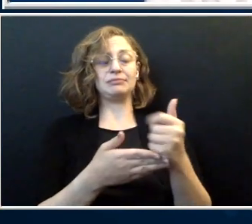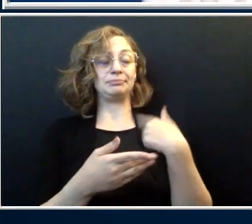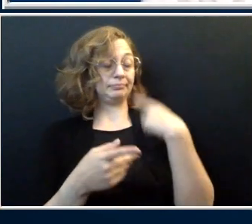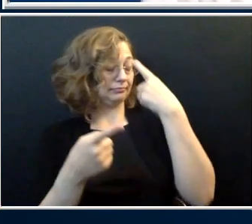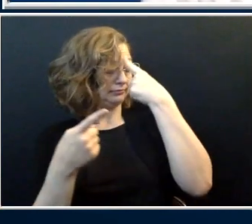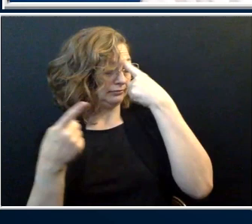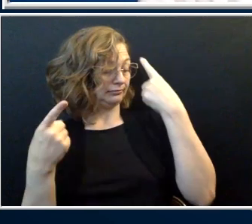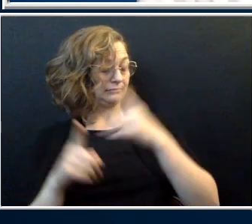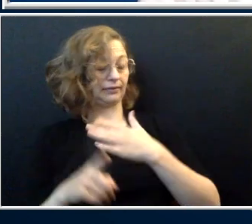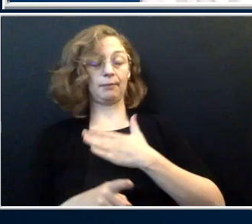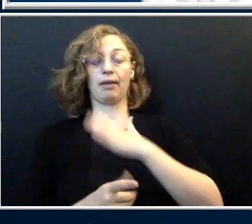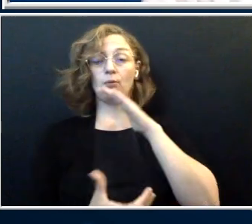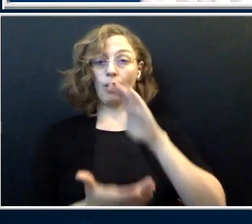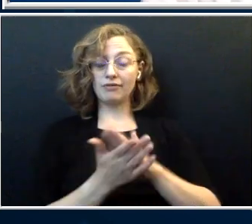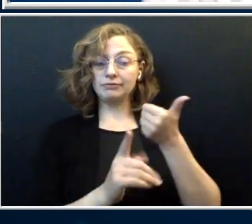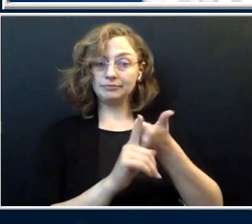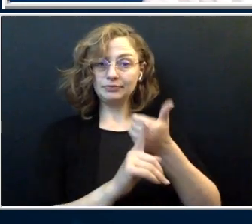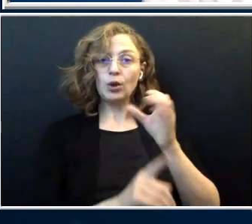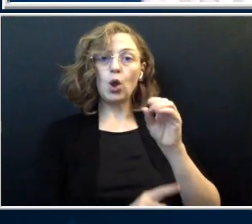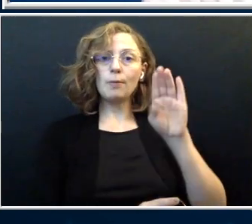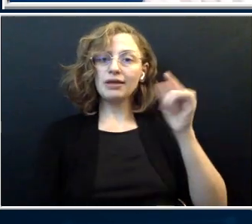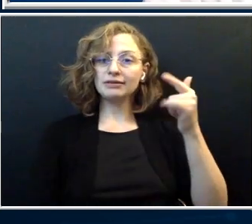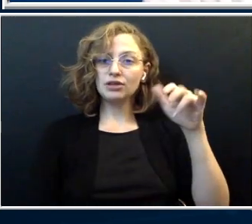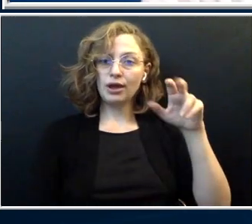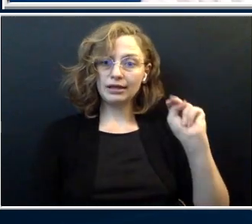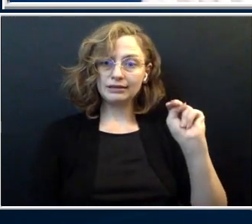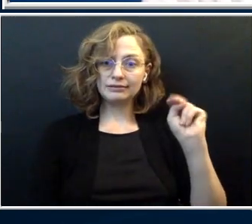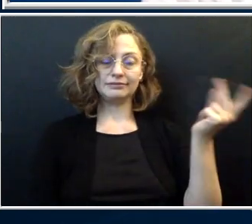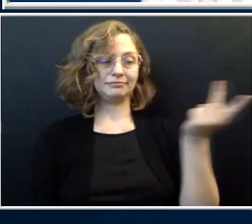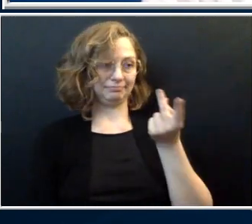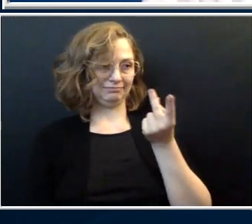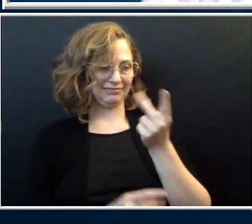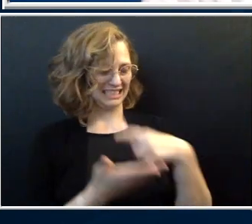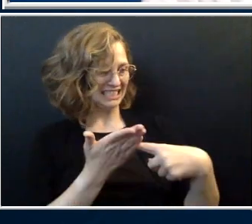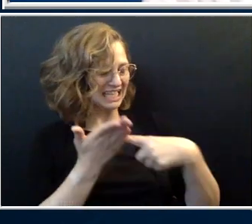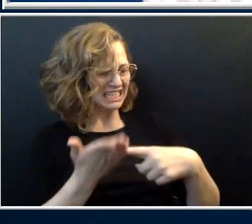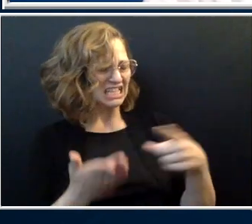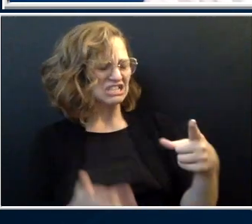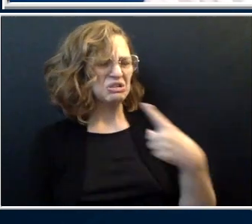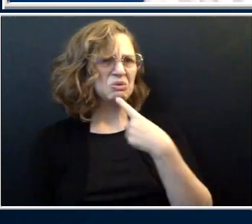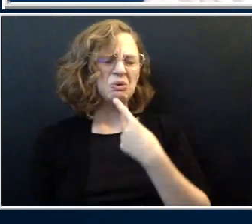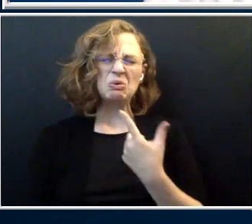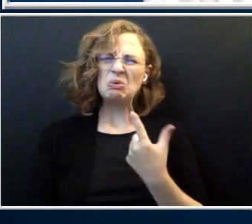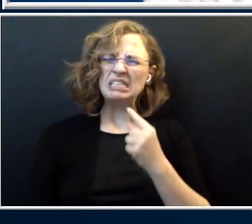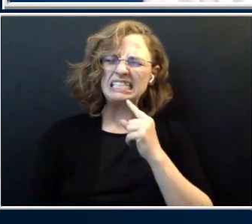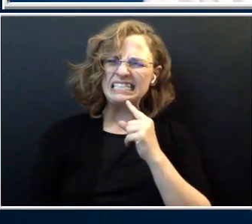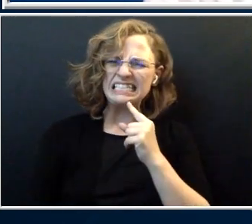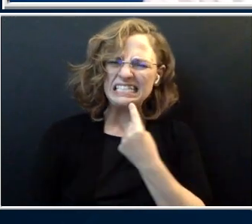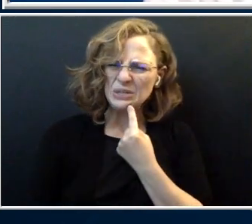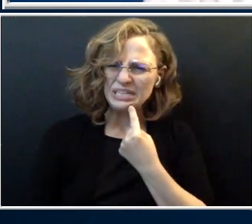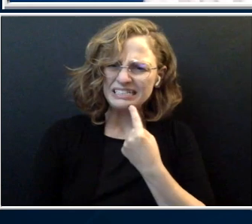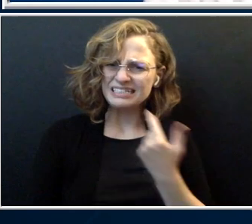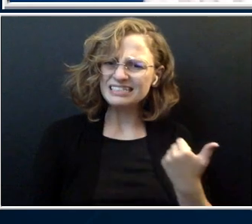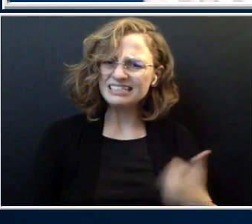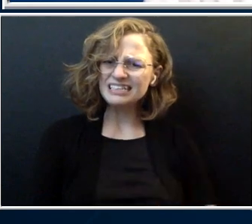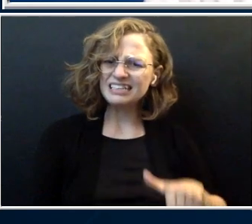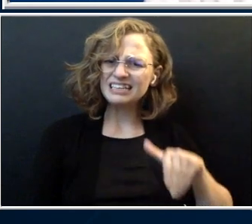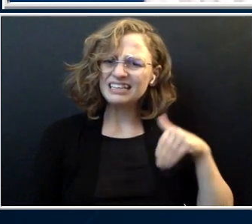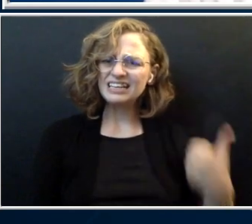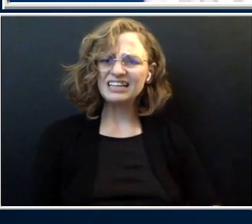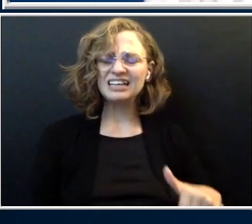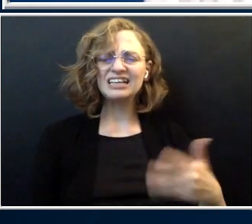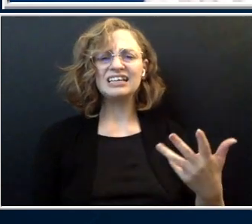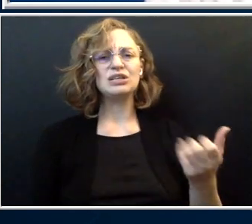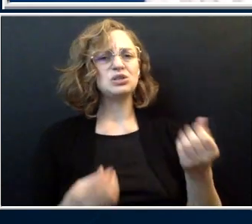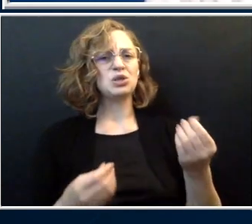were talking about this last night. She's like, you've got to be kidding me. Yeah. So this push to open what Florida is calling advanced birthing centers, okay, that's